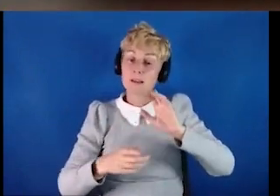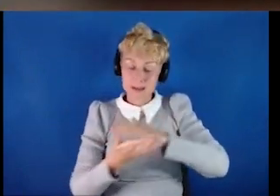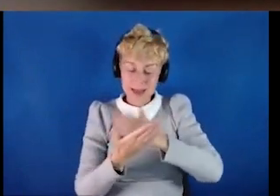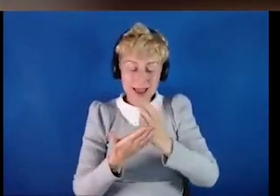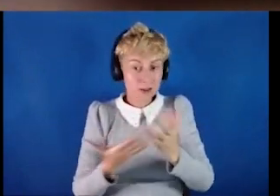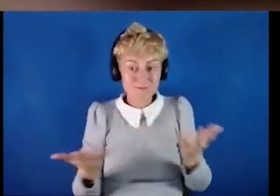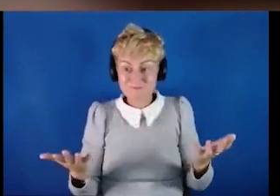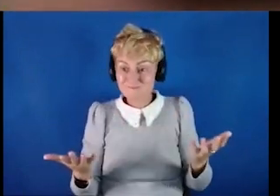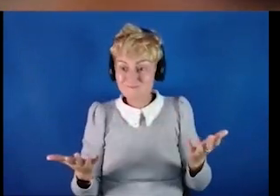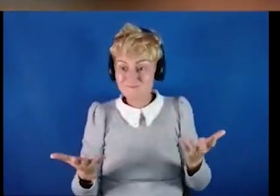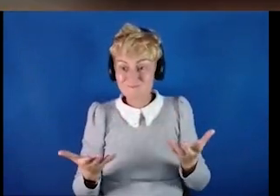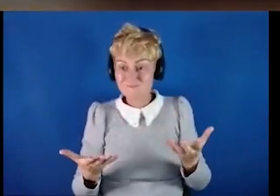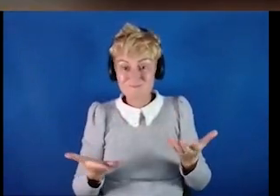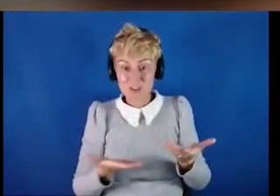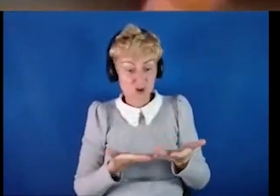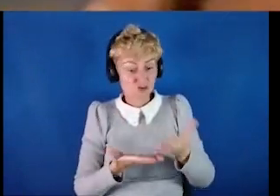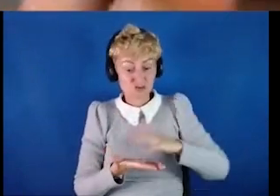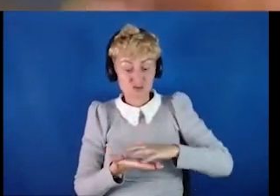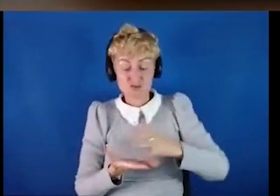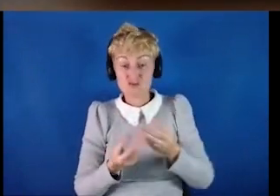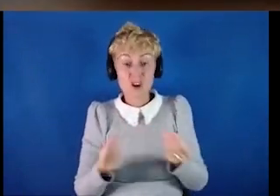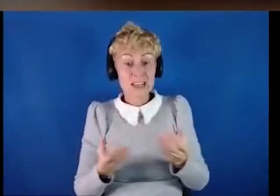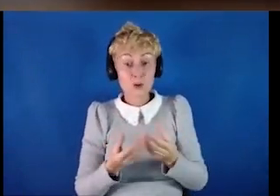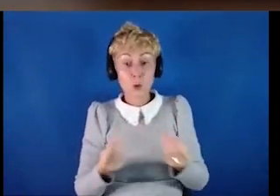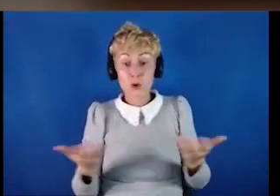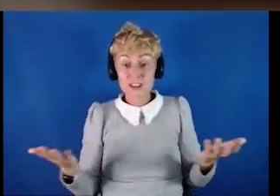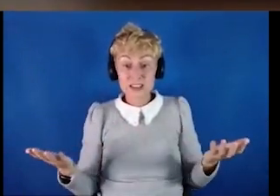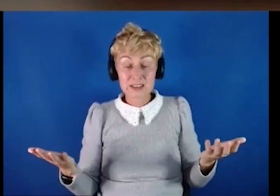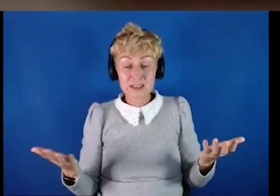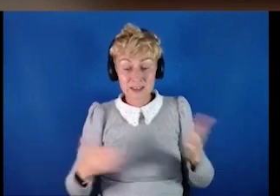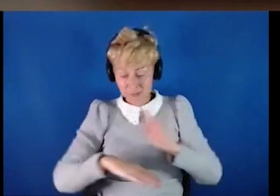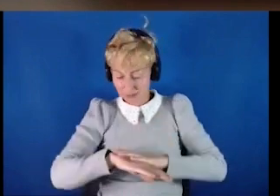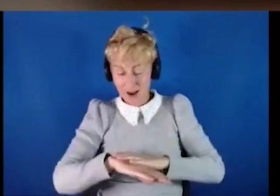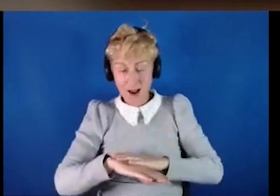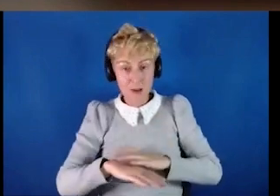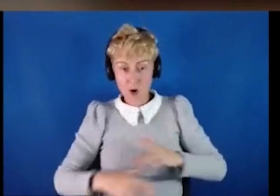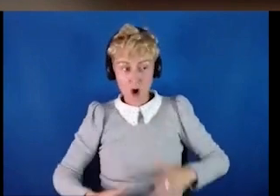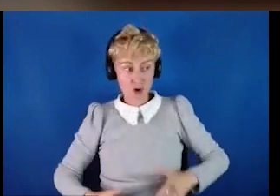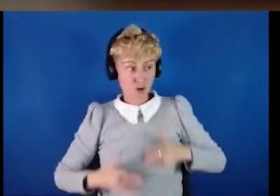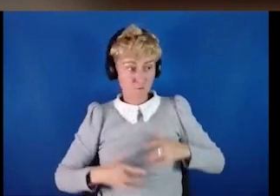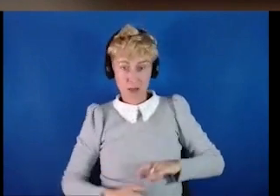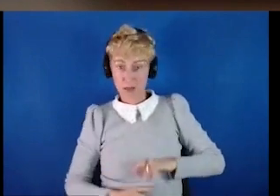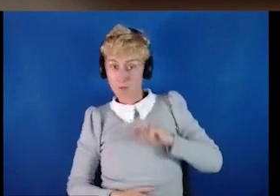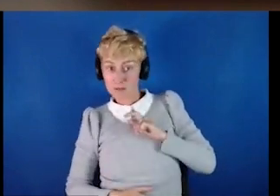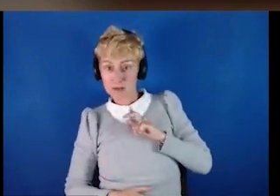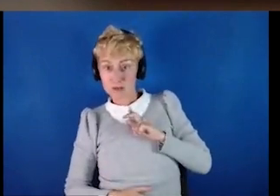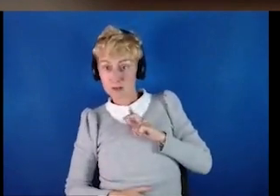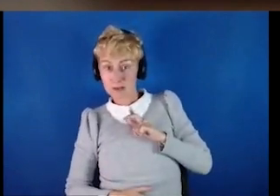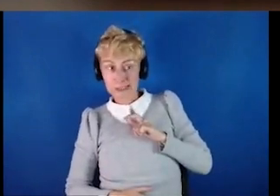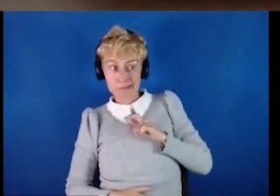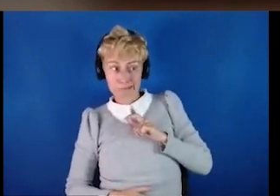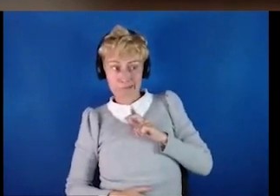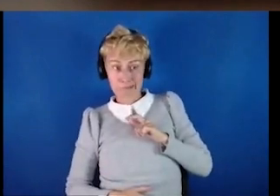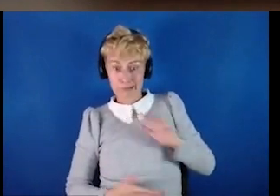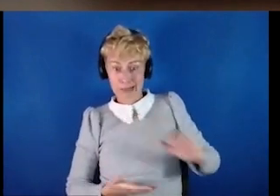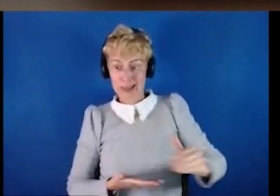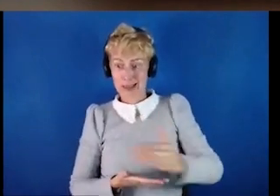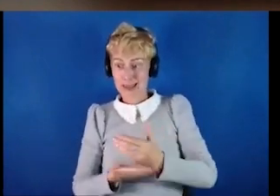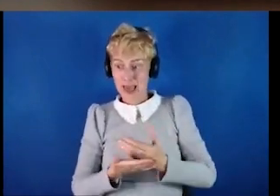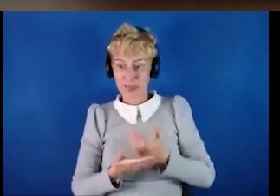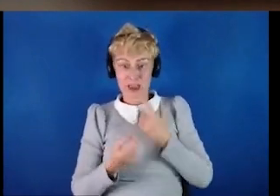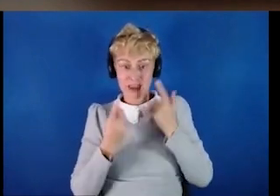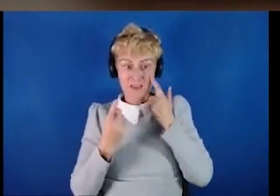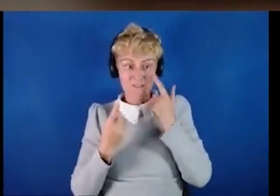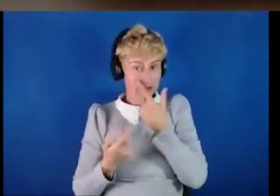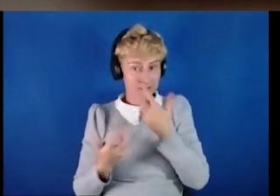have the resources or the time, often don't feel skilled or confident enough to be able to gather